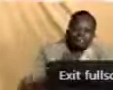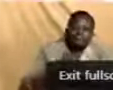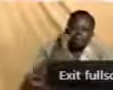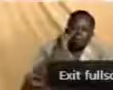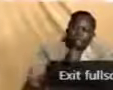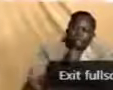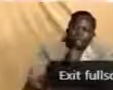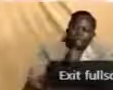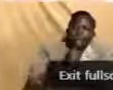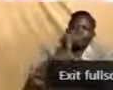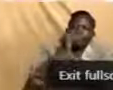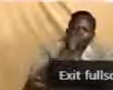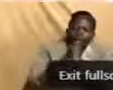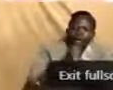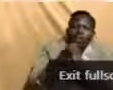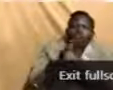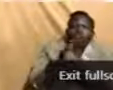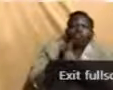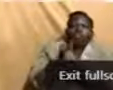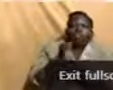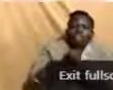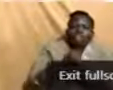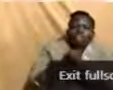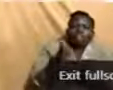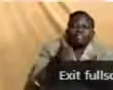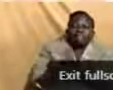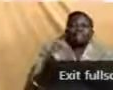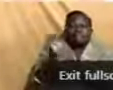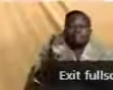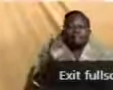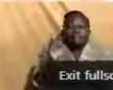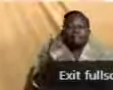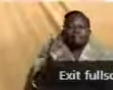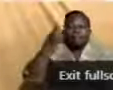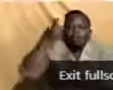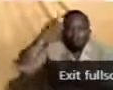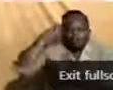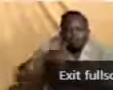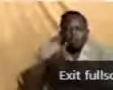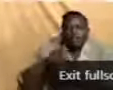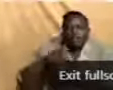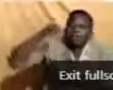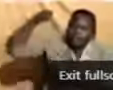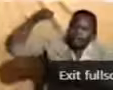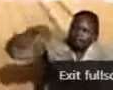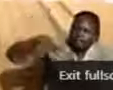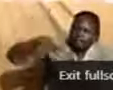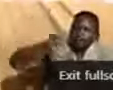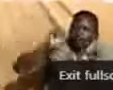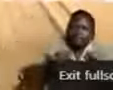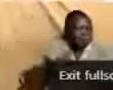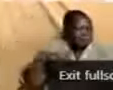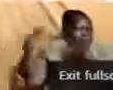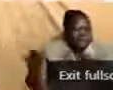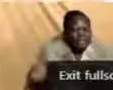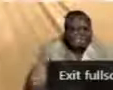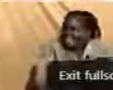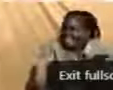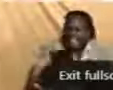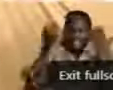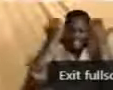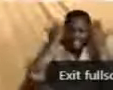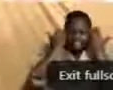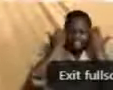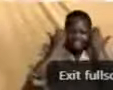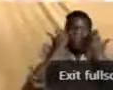the functions of office as president. So I asked for clarification. You can bring a suit against the president